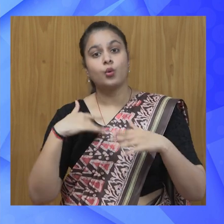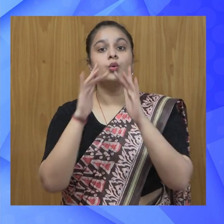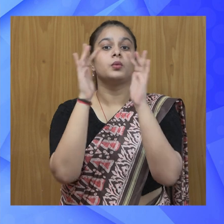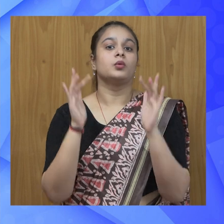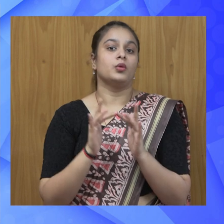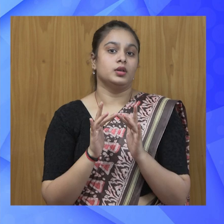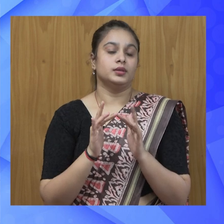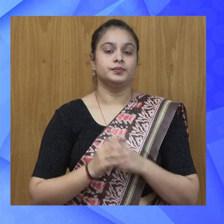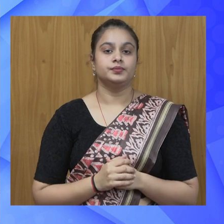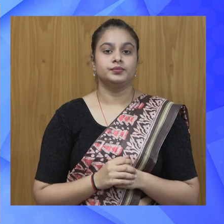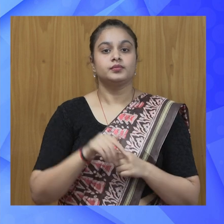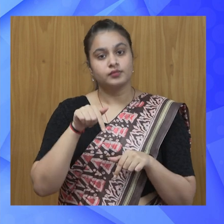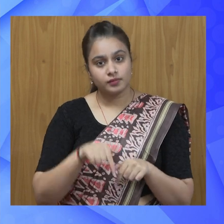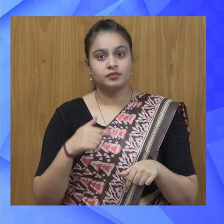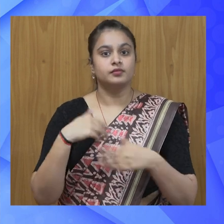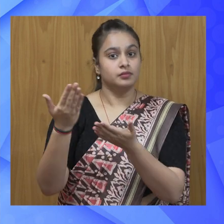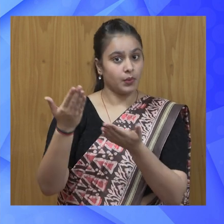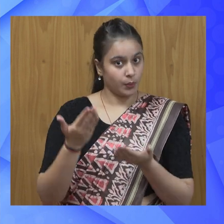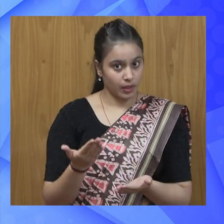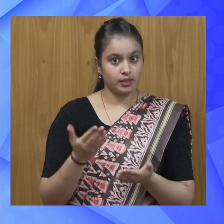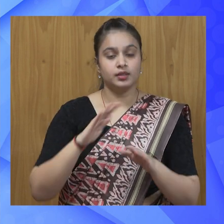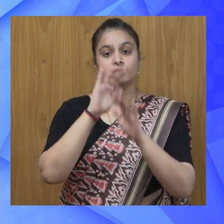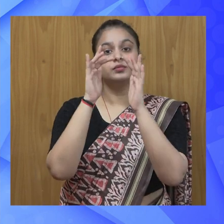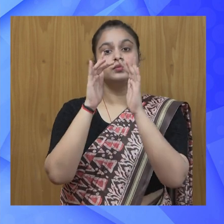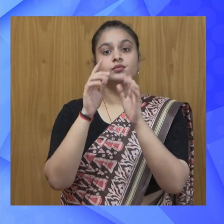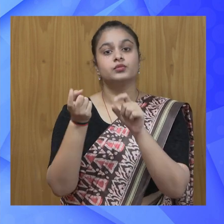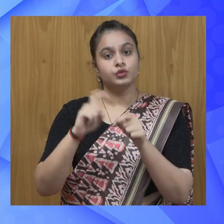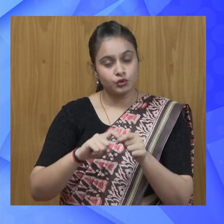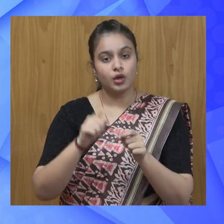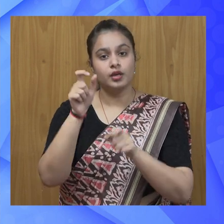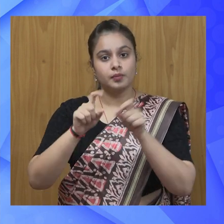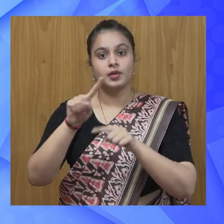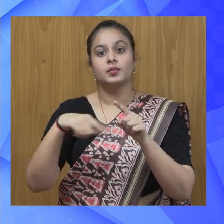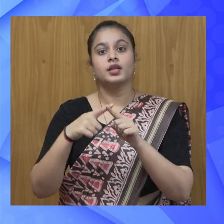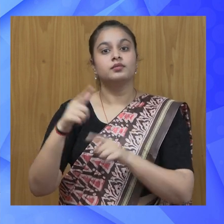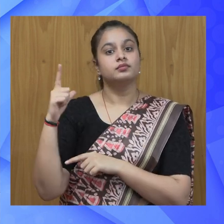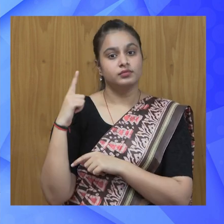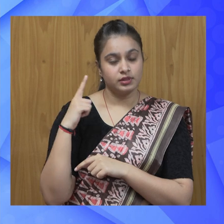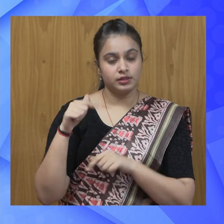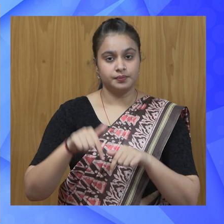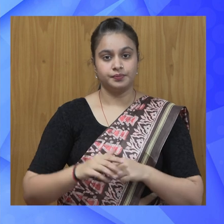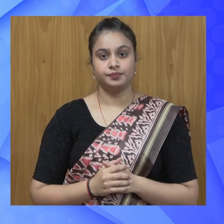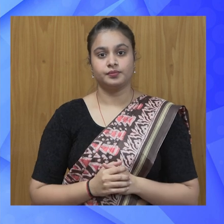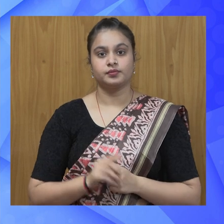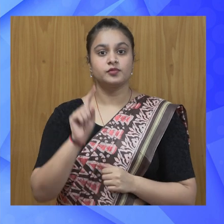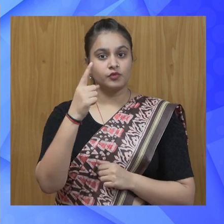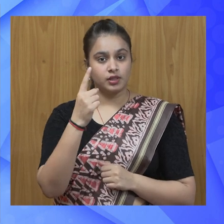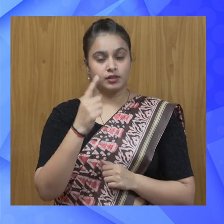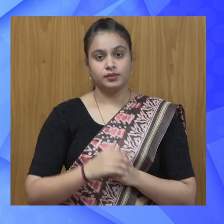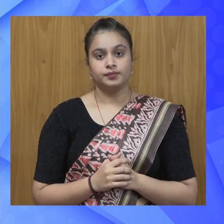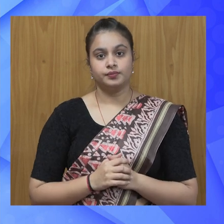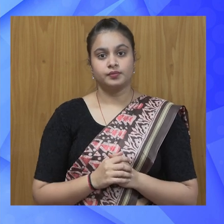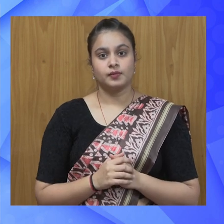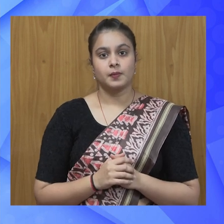presence. We are extremely honored to be joined by leading experts in these fields today. First, I